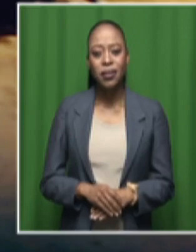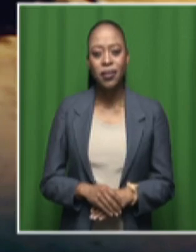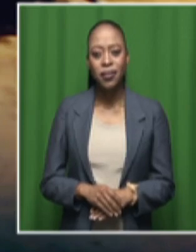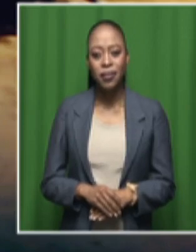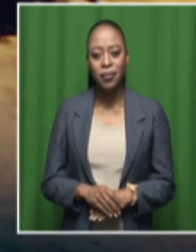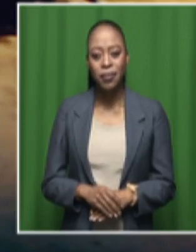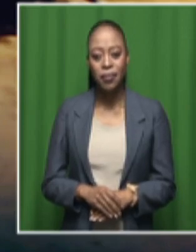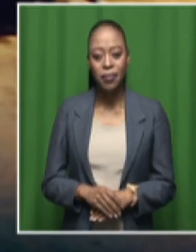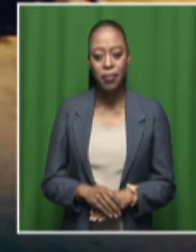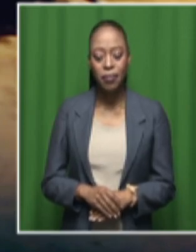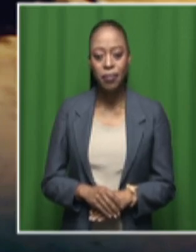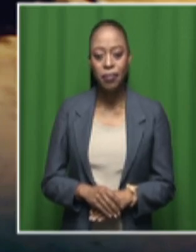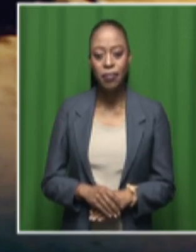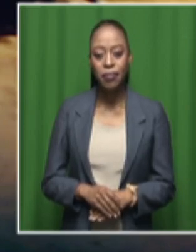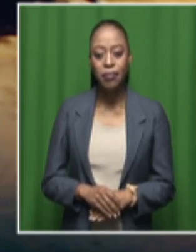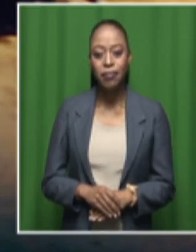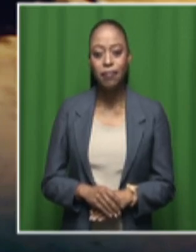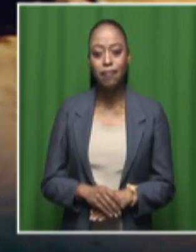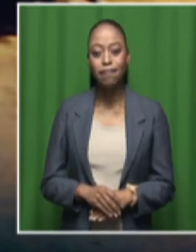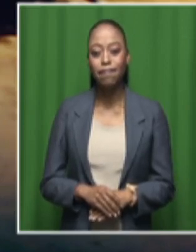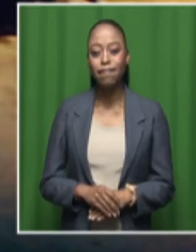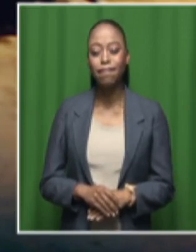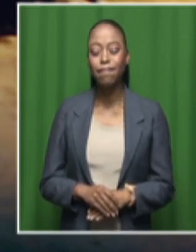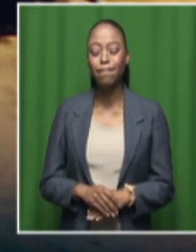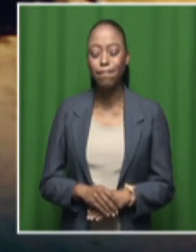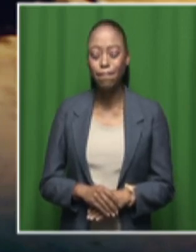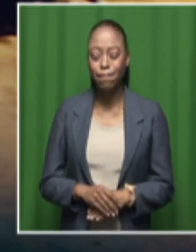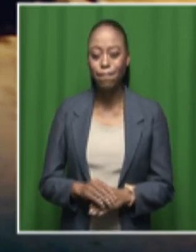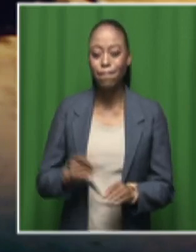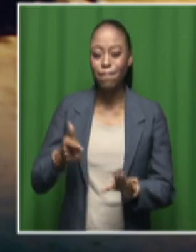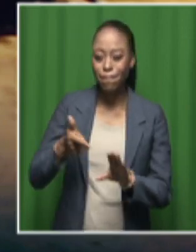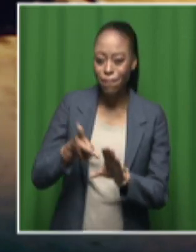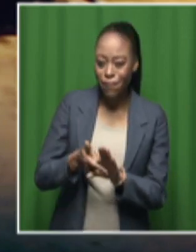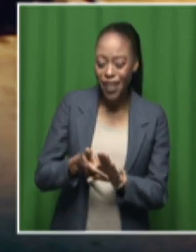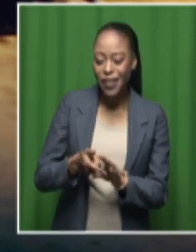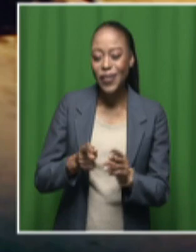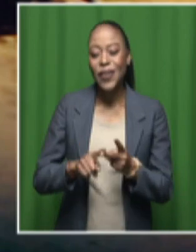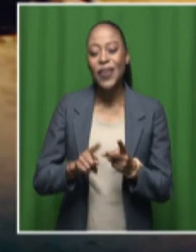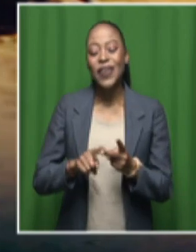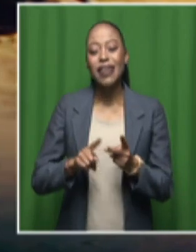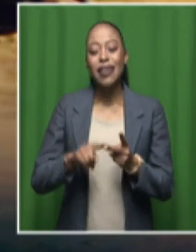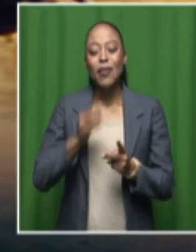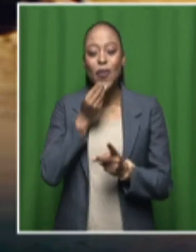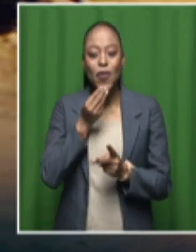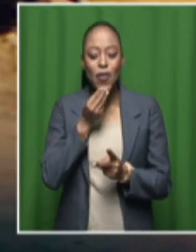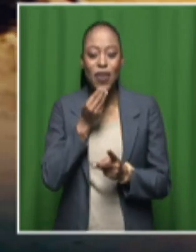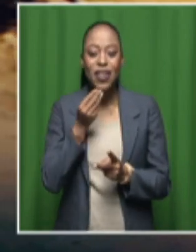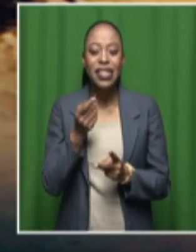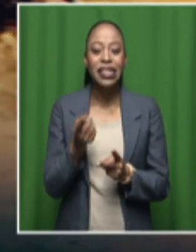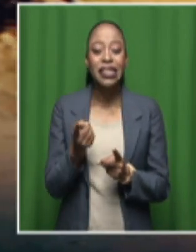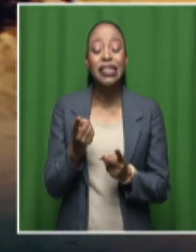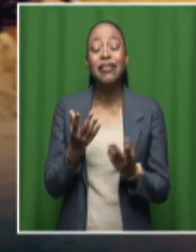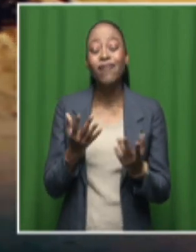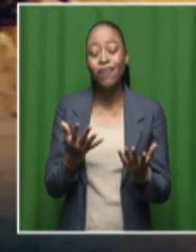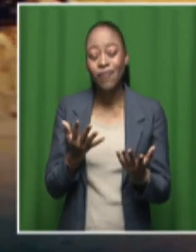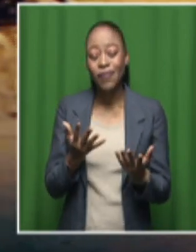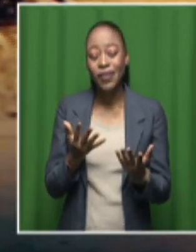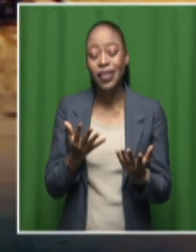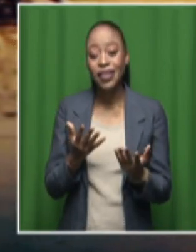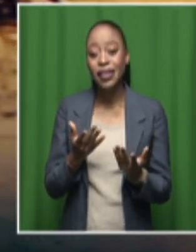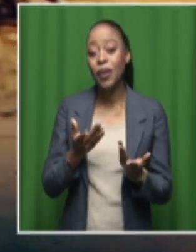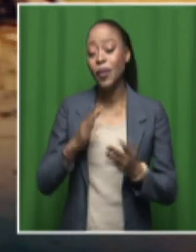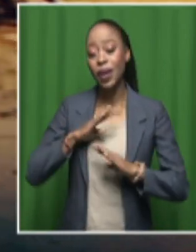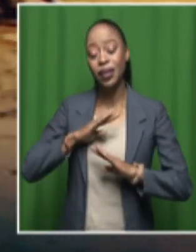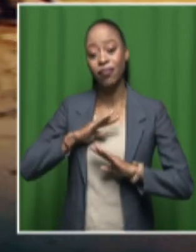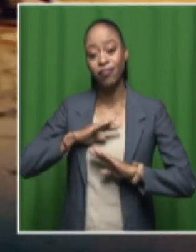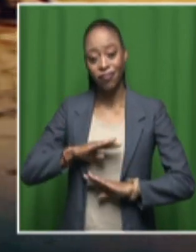The anticipated fuel price cuts, as well as stabilizing food prices, are expected to bring much needed respite to the